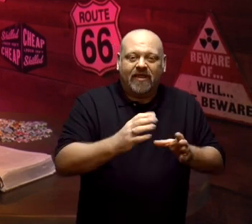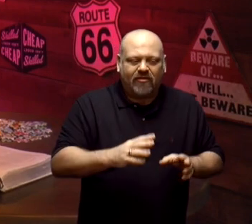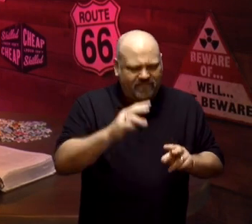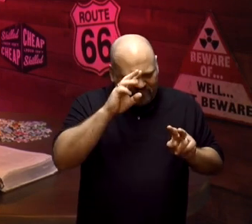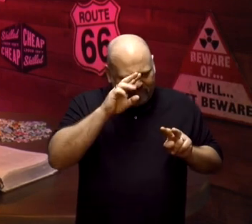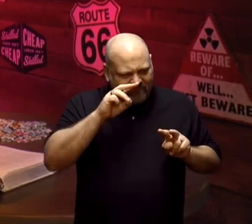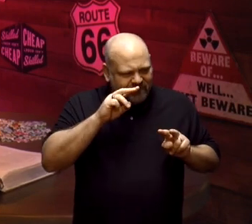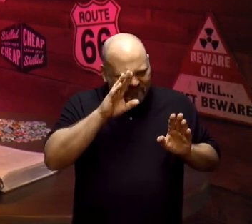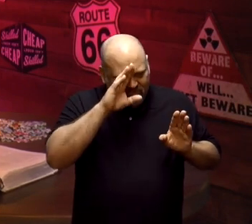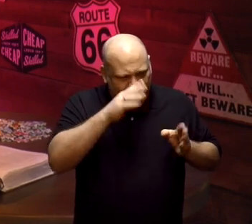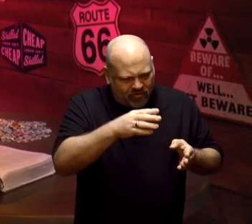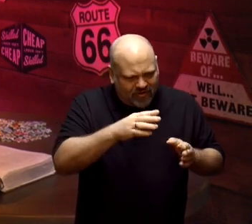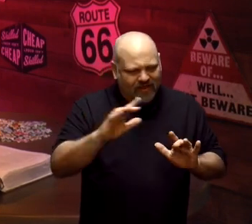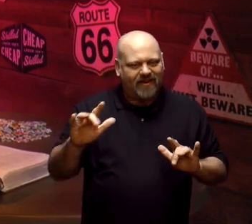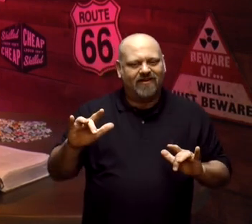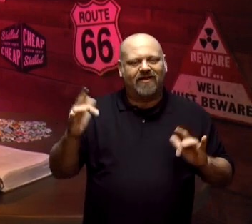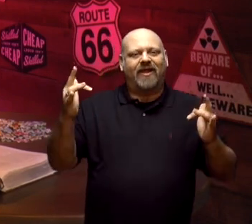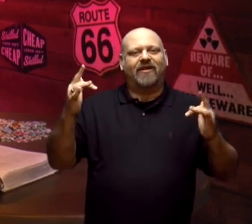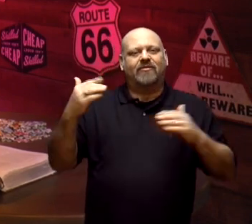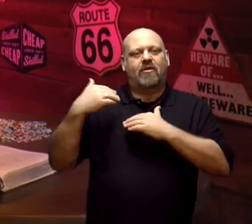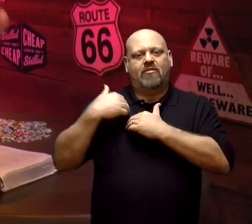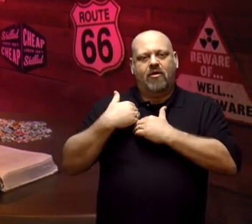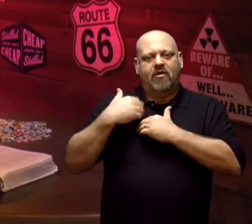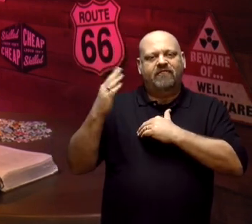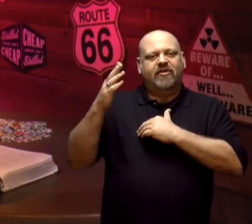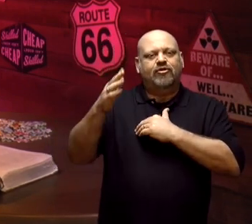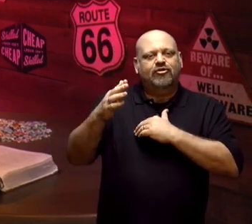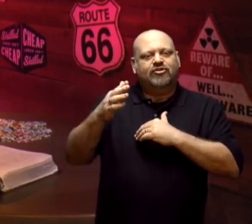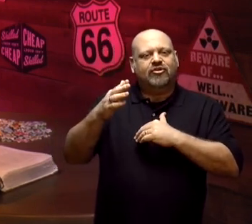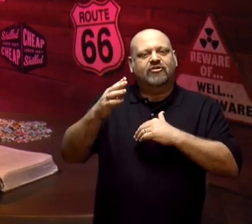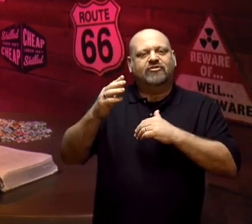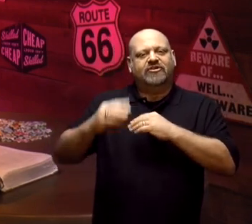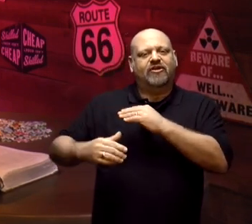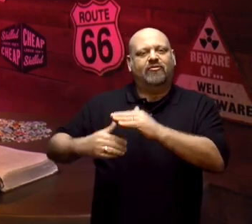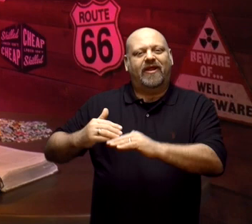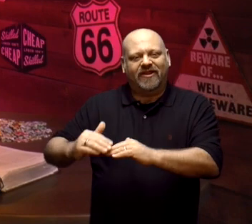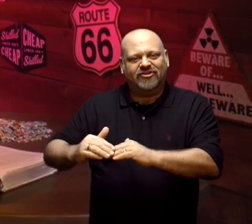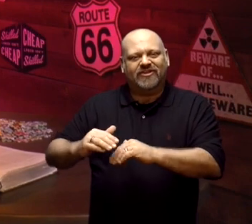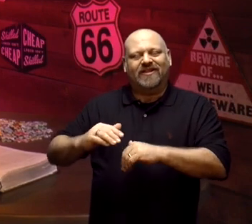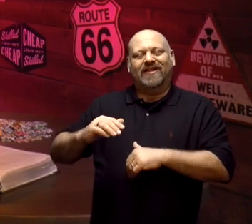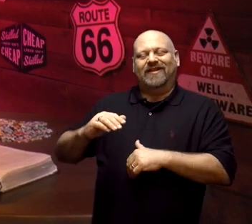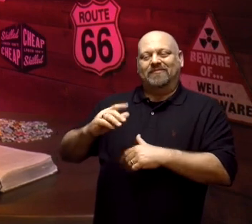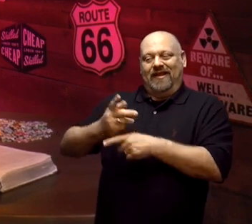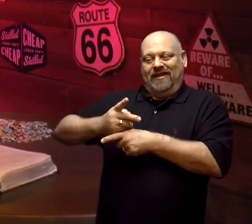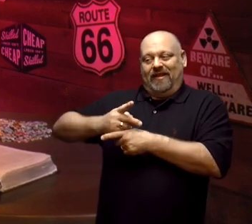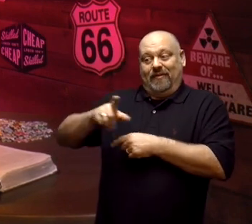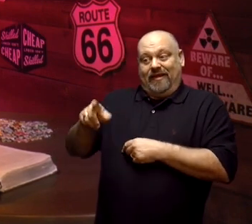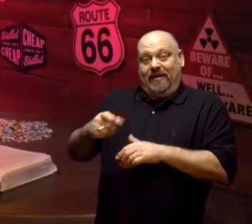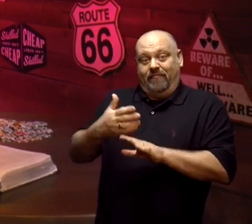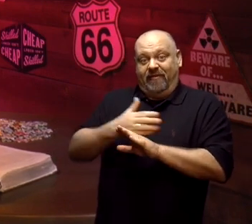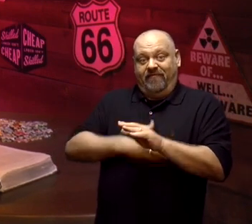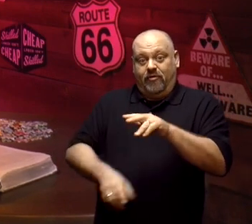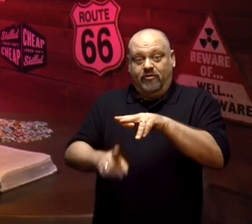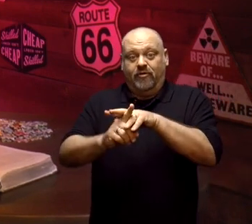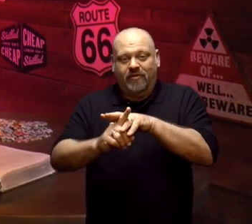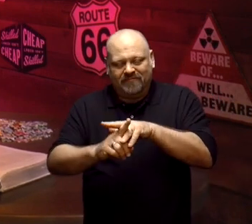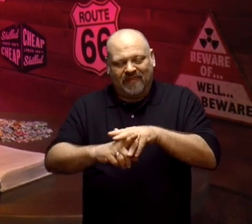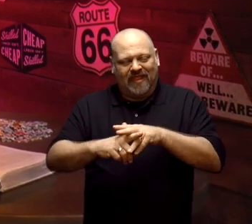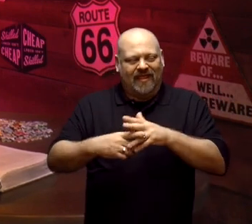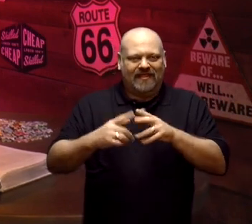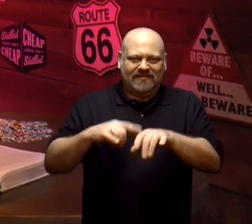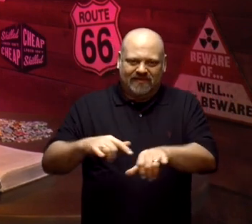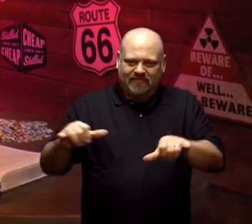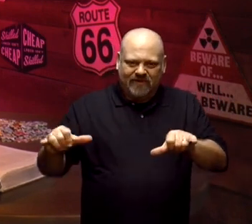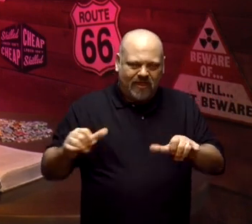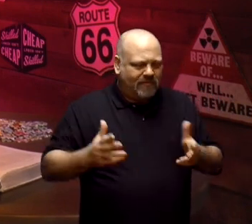future generations by caring for needs before they arise, while encouraging others to